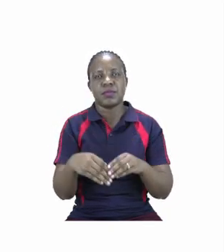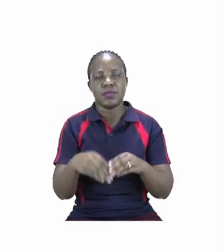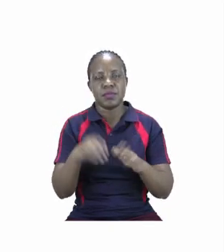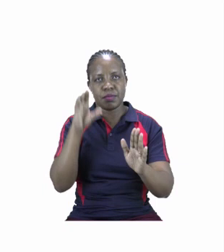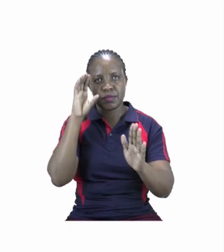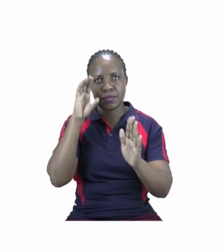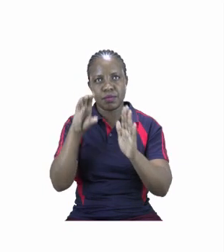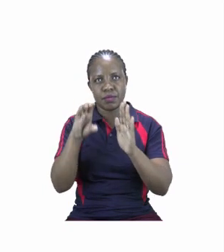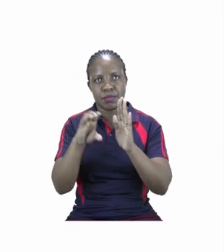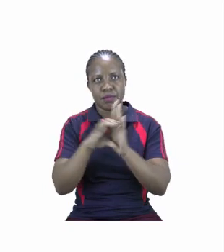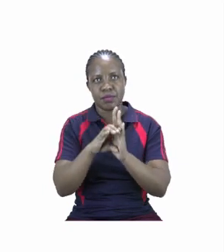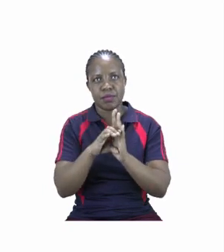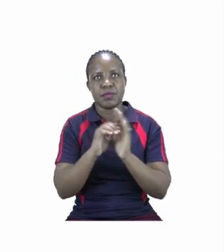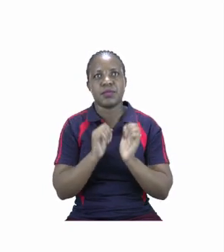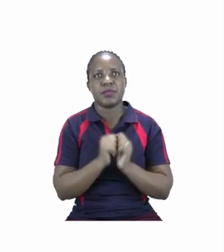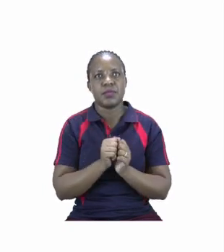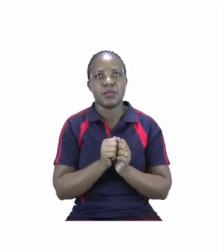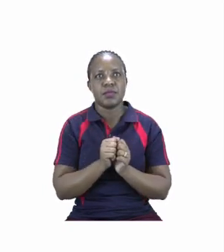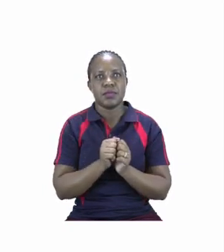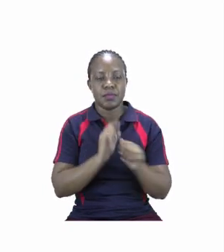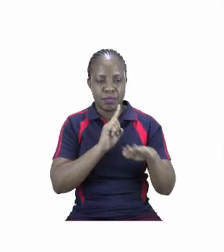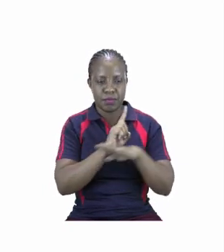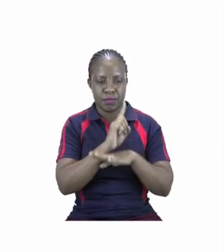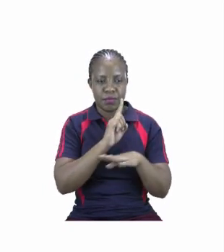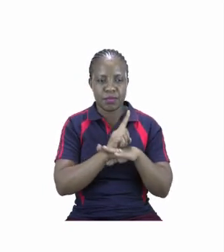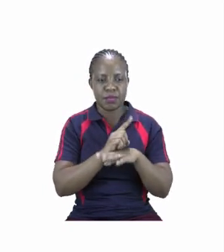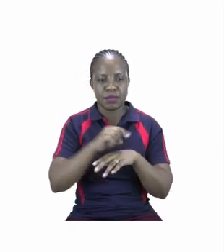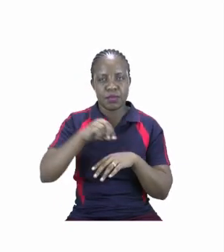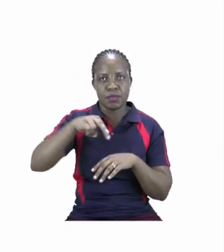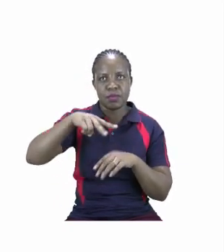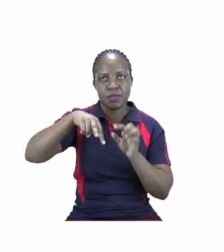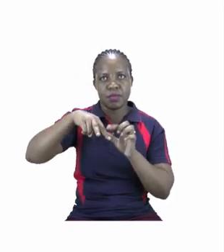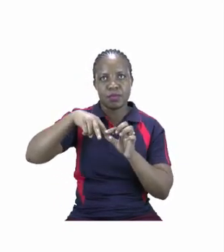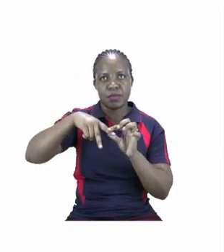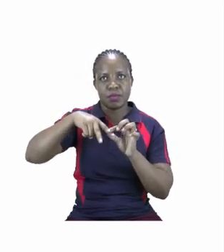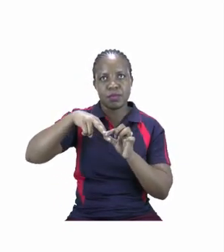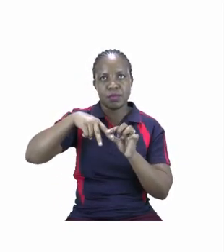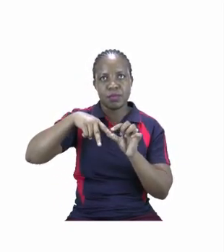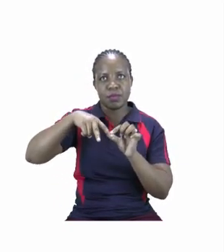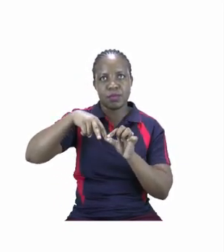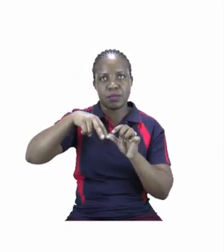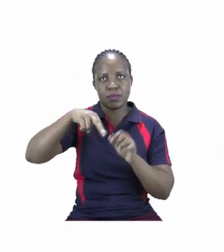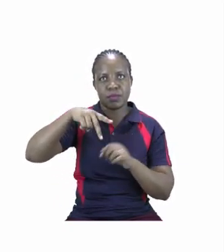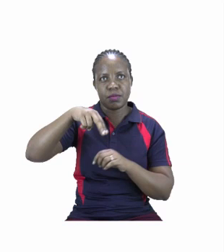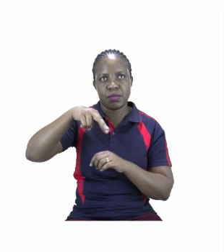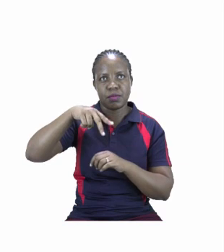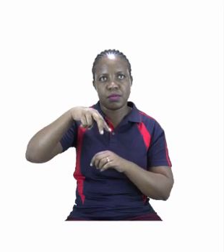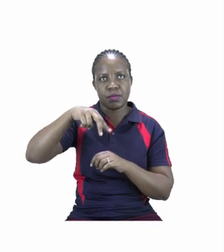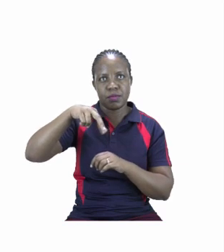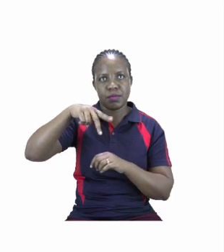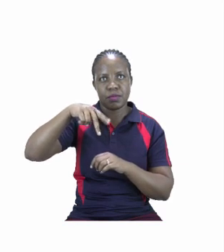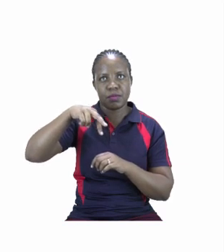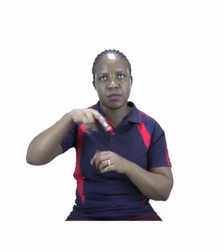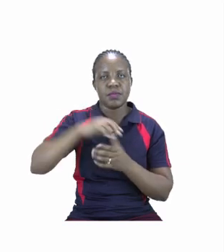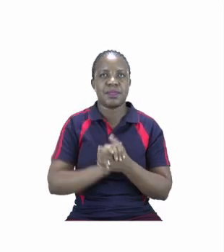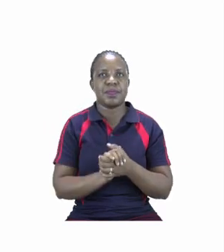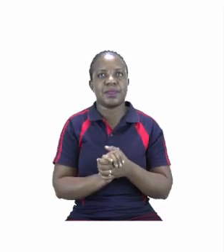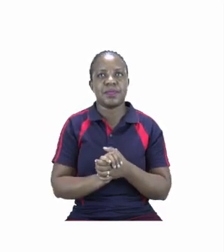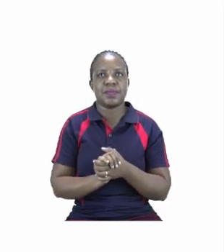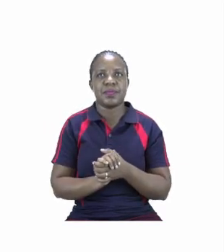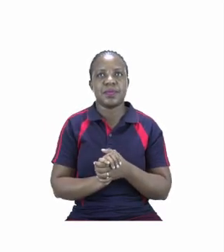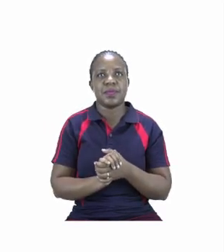a picture of legs, but we want one, so one of those is called